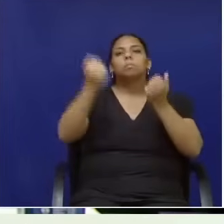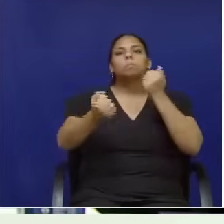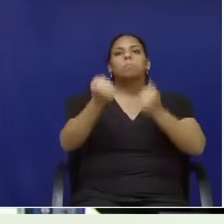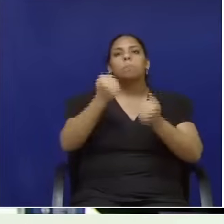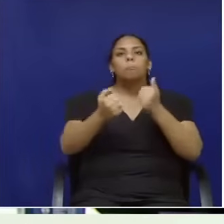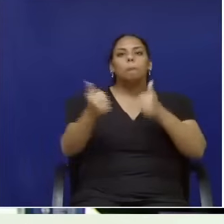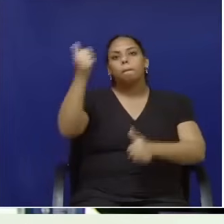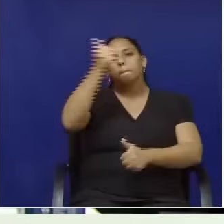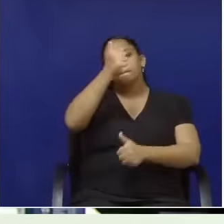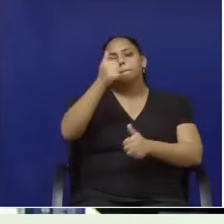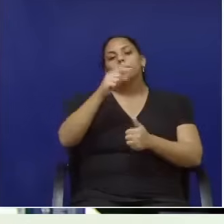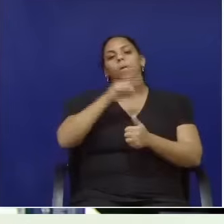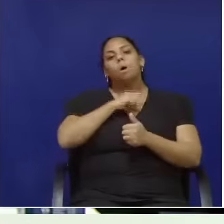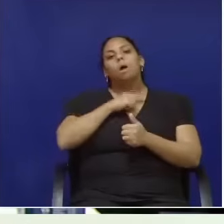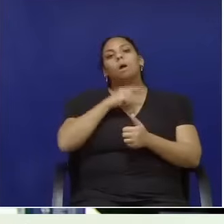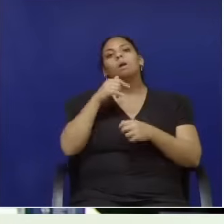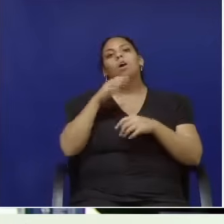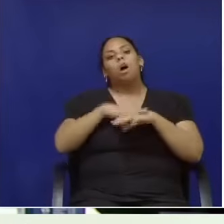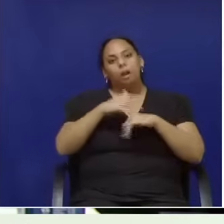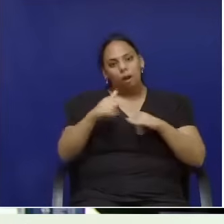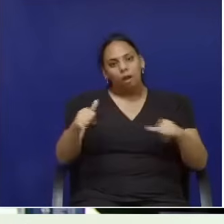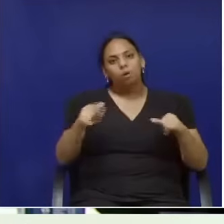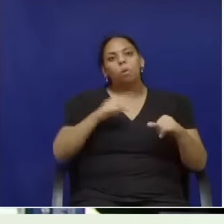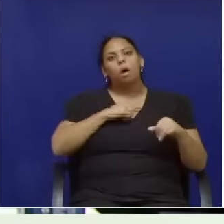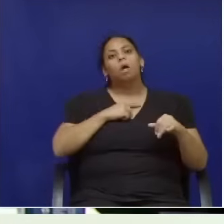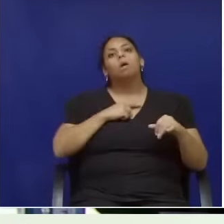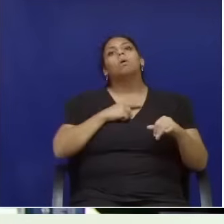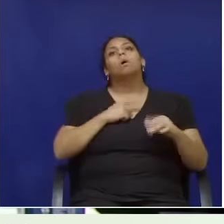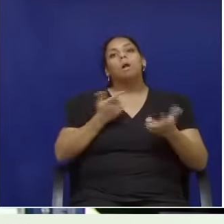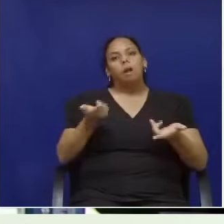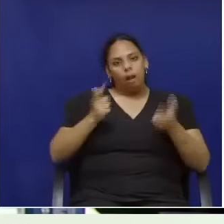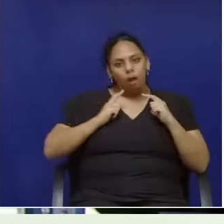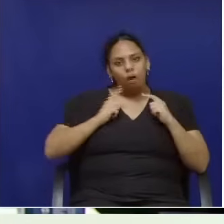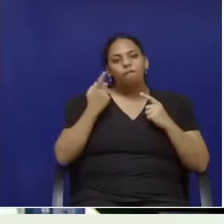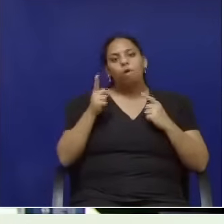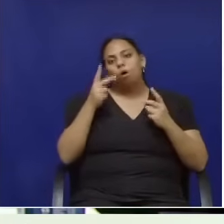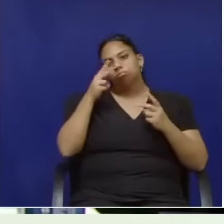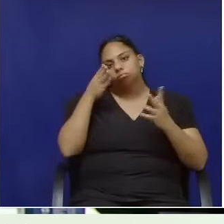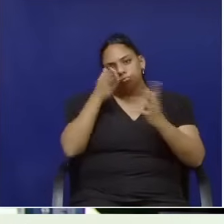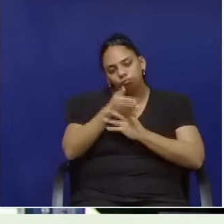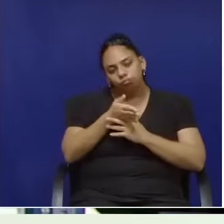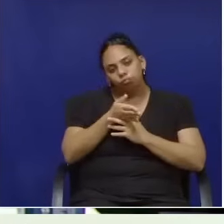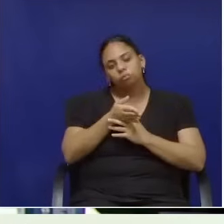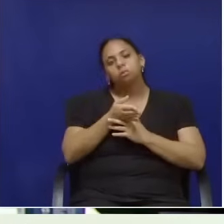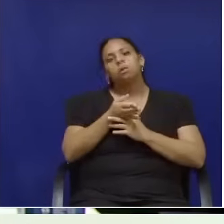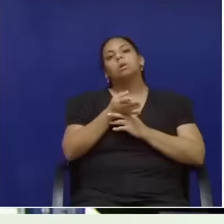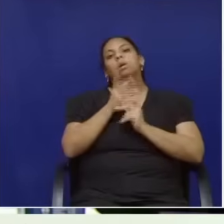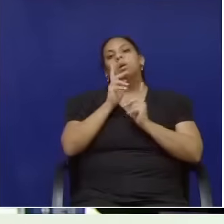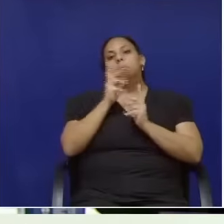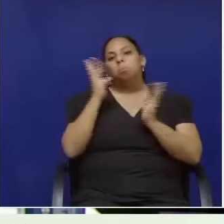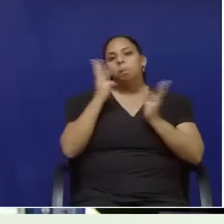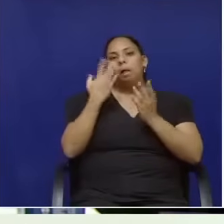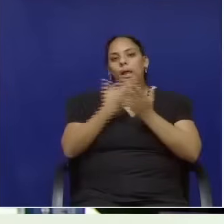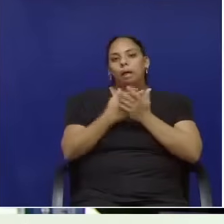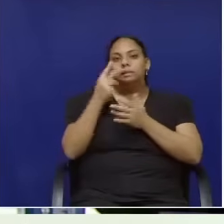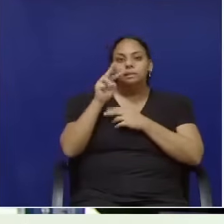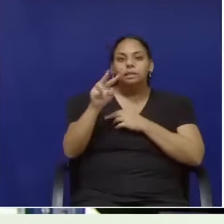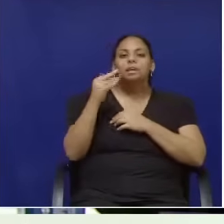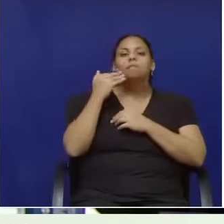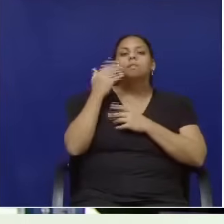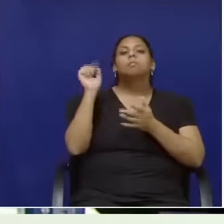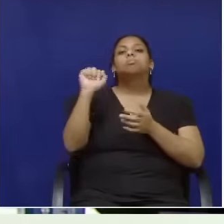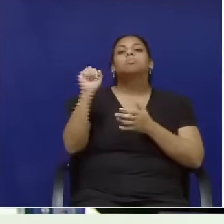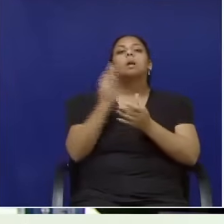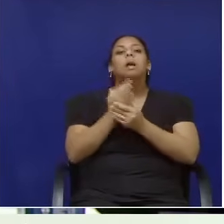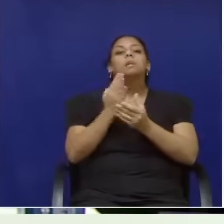online, because we do believe that it allows for transparency, it allows for people to be able to see where their cases